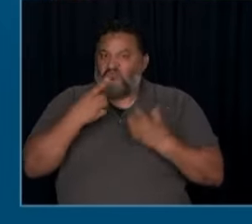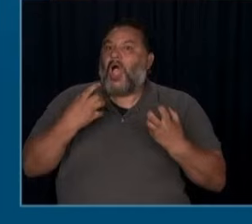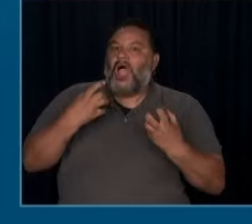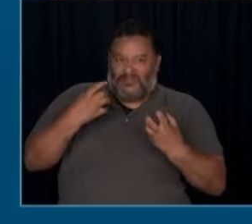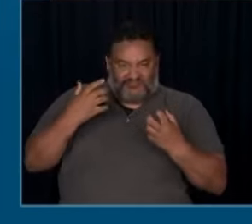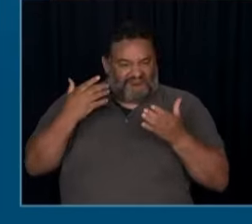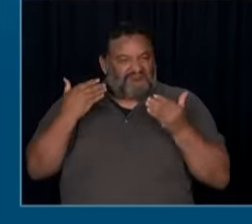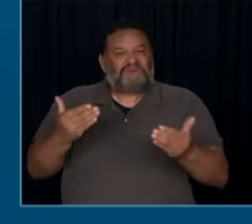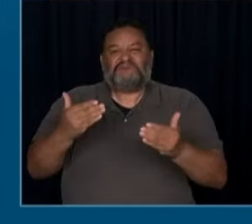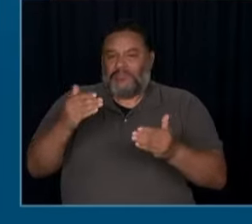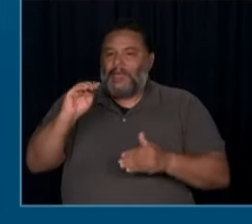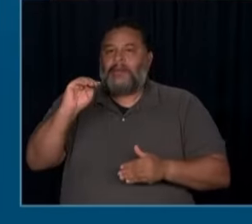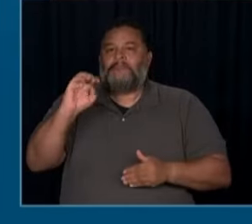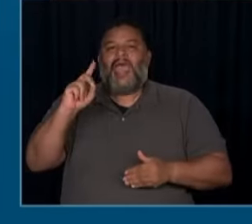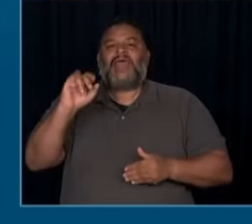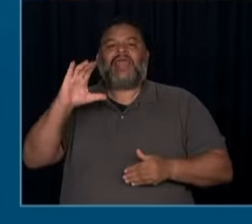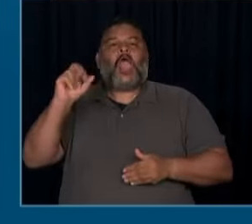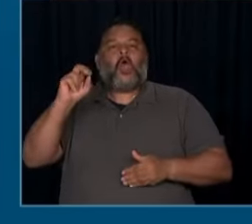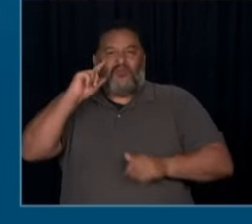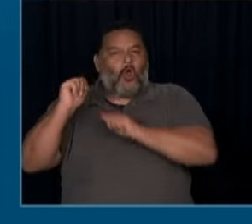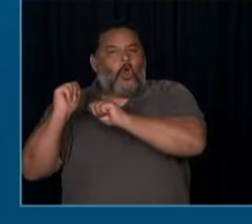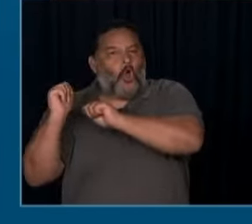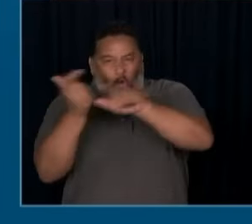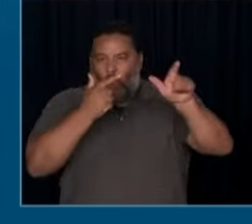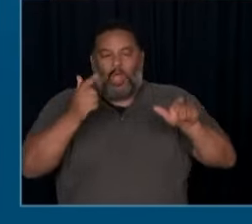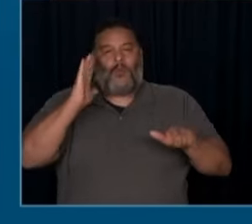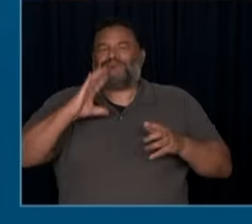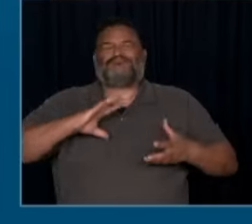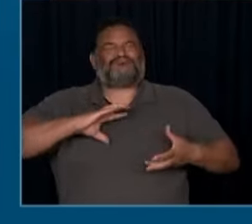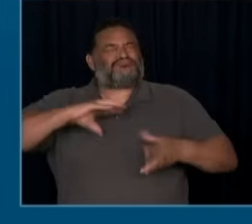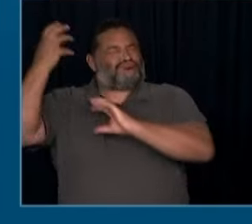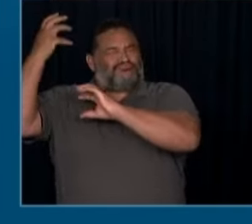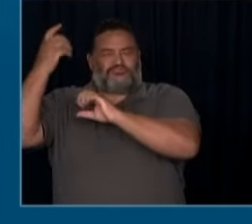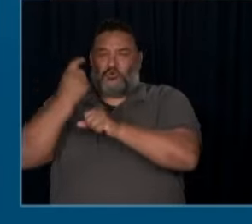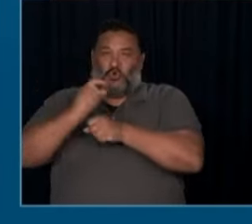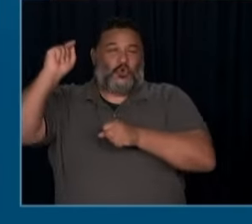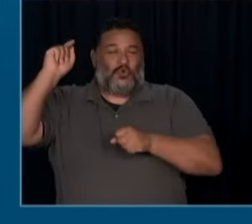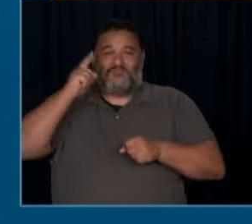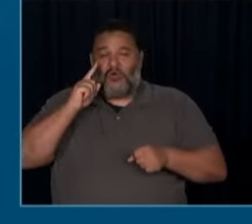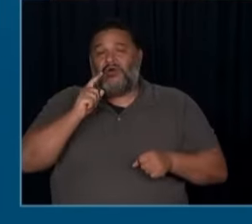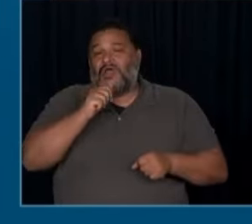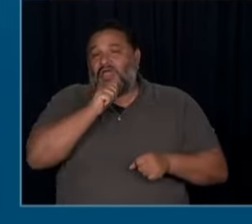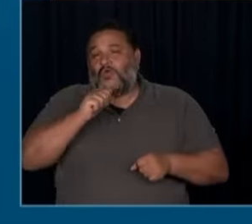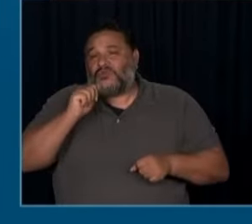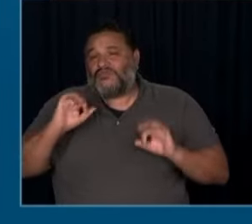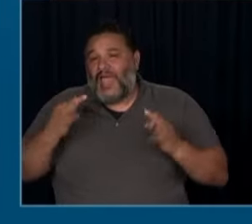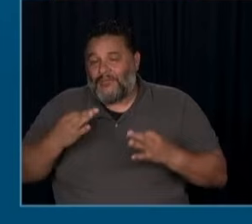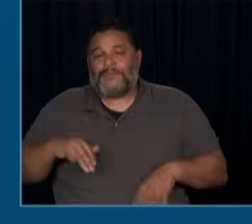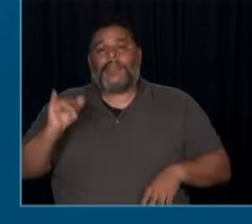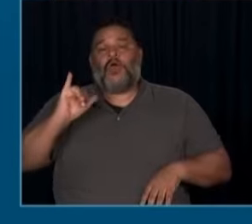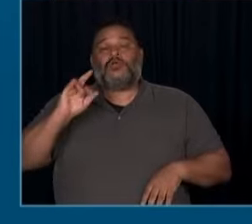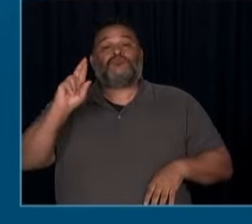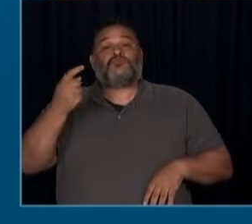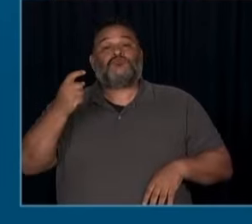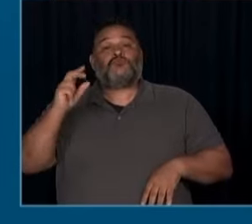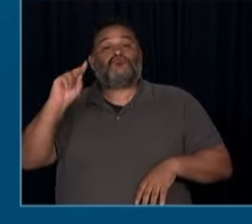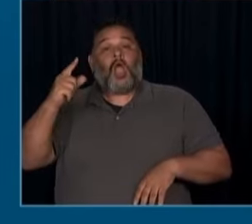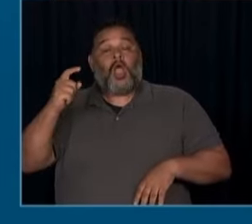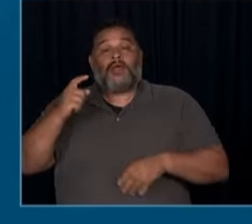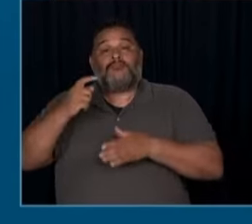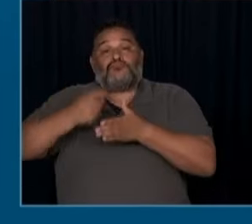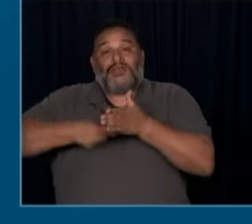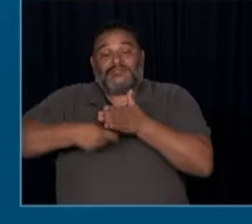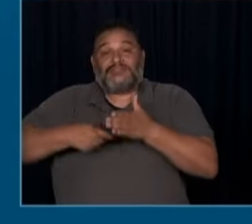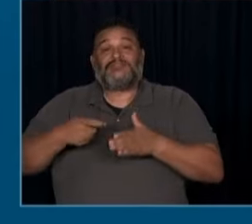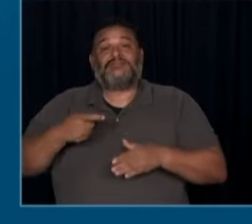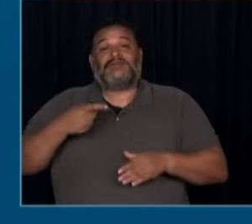all, which really means Medicaid for all, and that will be a disaster for Arizona families. I have to mention the prescription drug prices. He touts that he